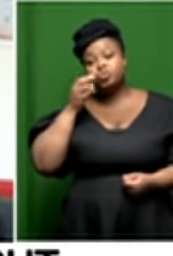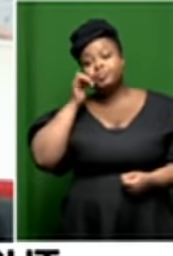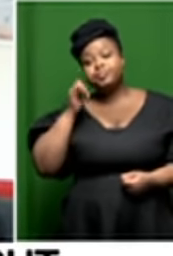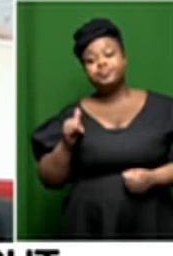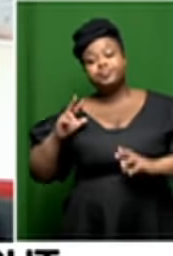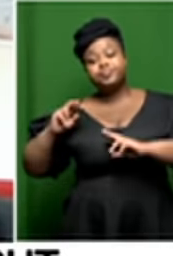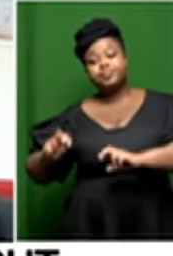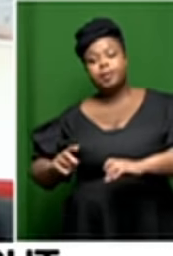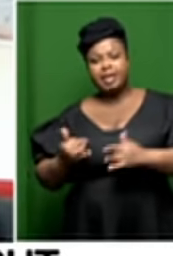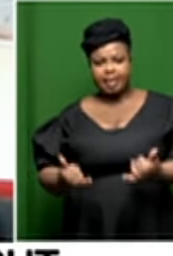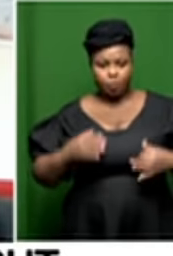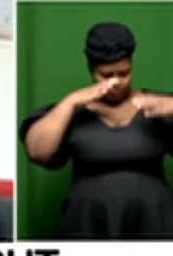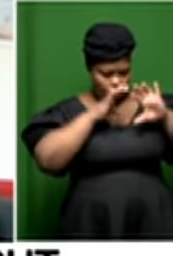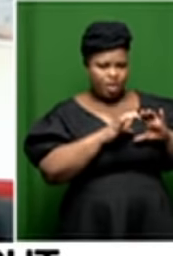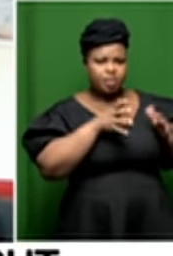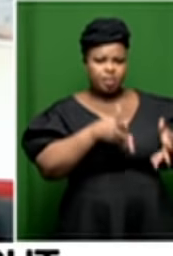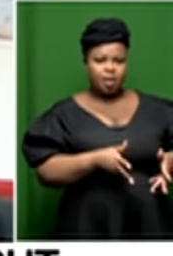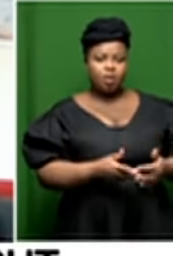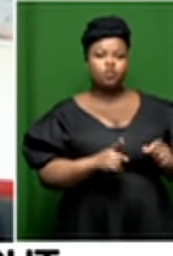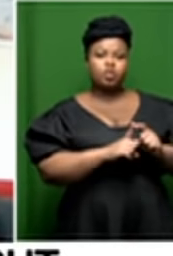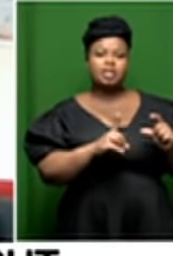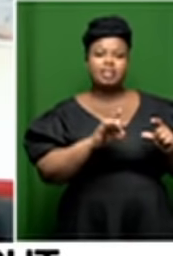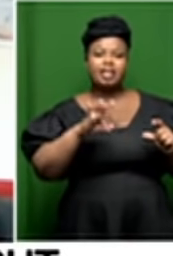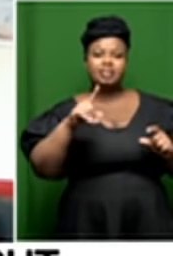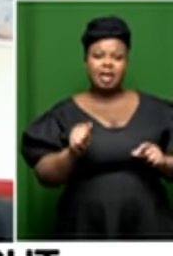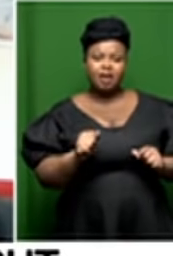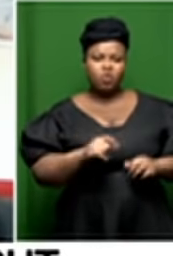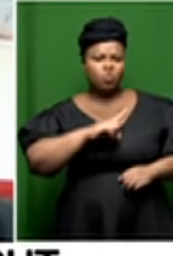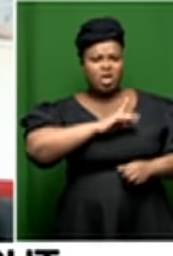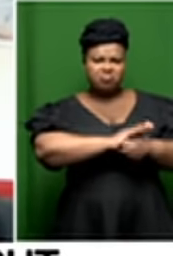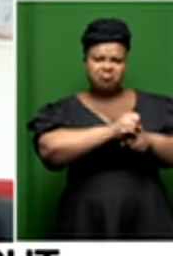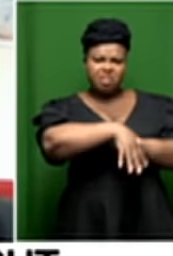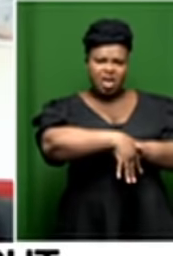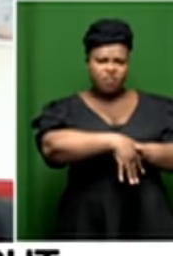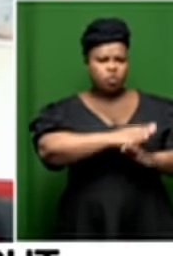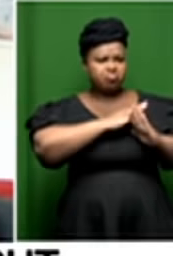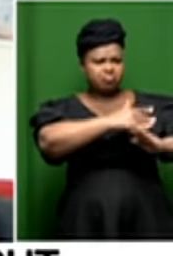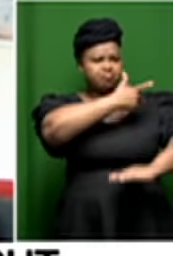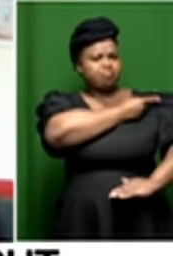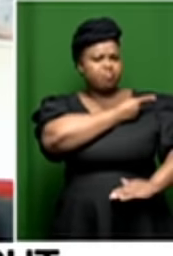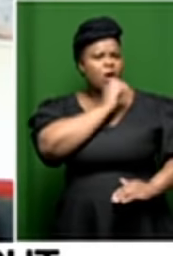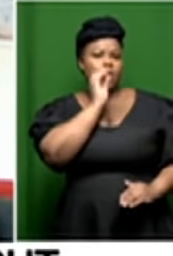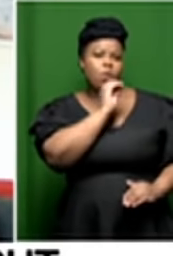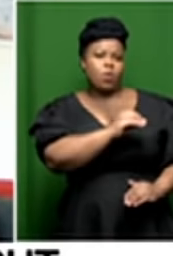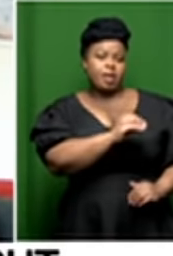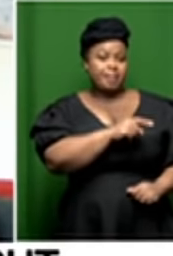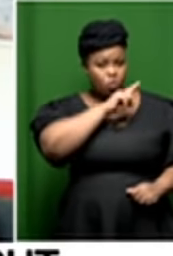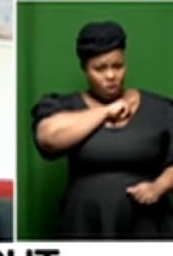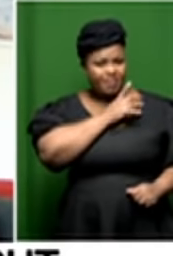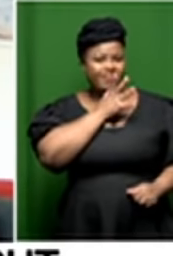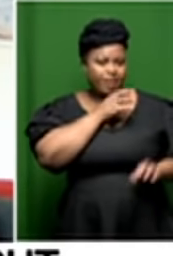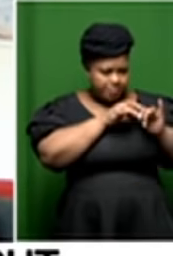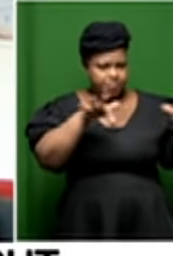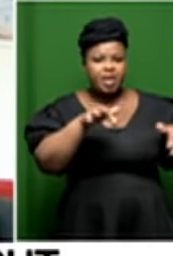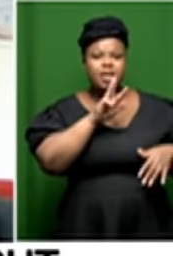now, we're dealing with a Delta pandemic. We have vaccines that are effective against Delta, and at the moment, Delta is responsible for more